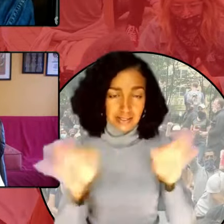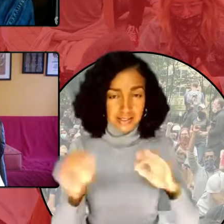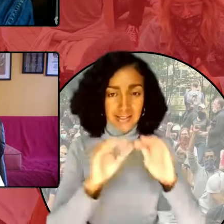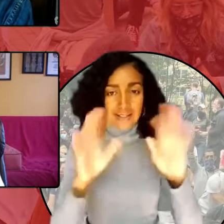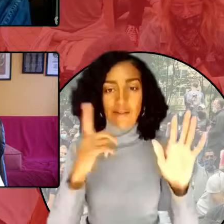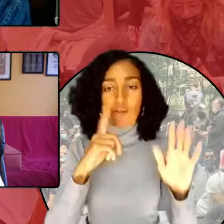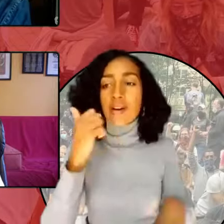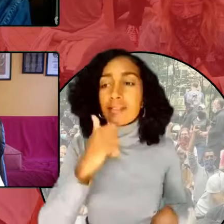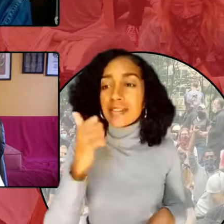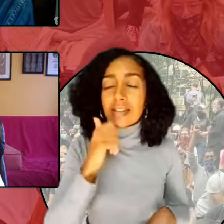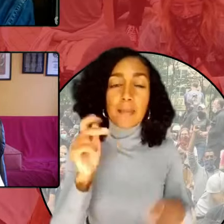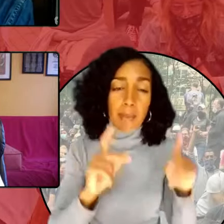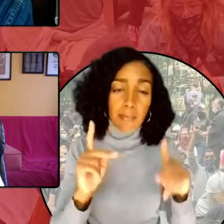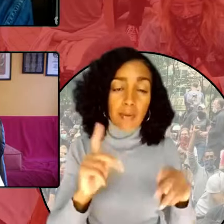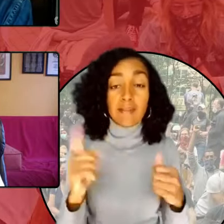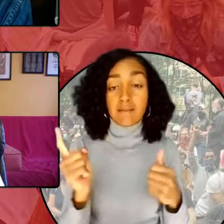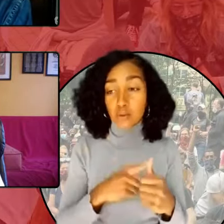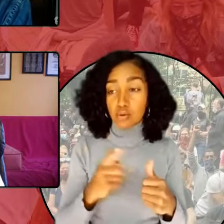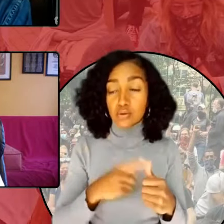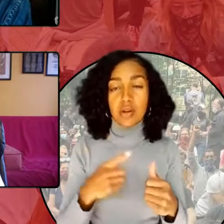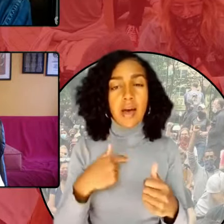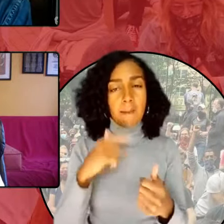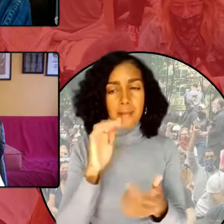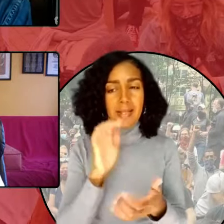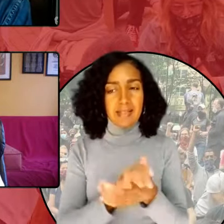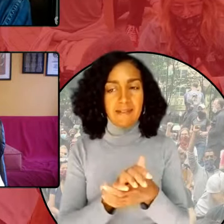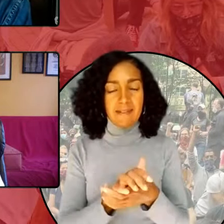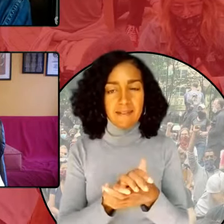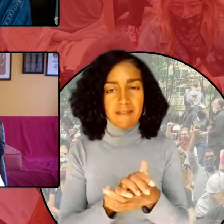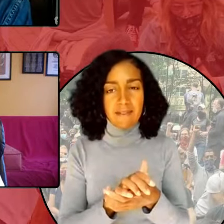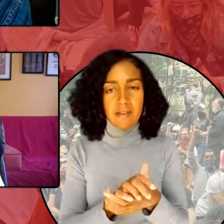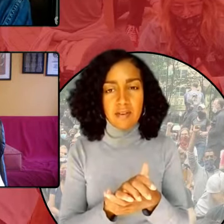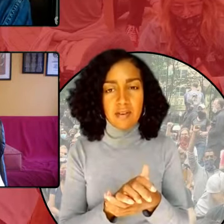that one, I believe in